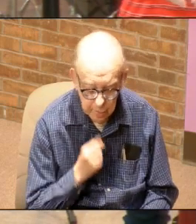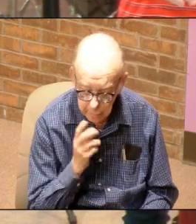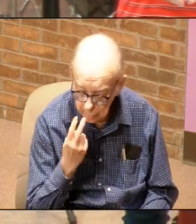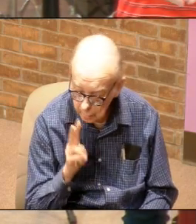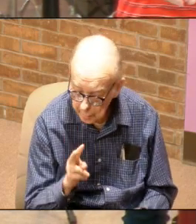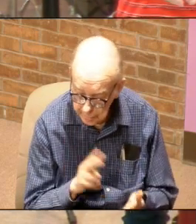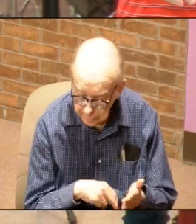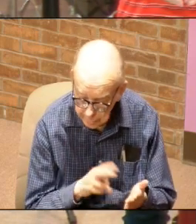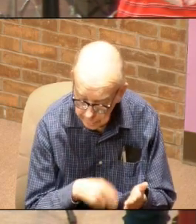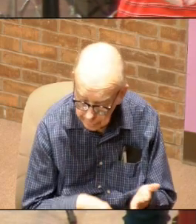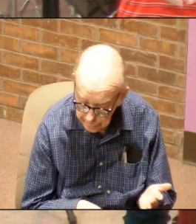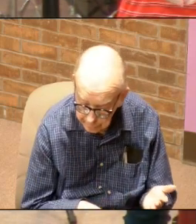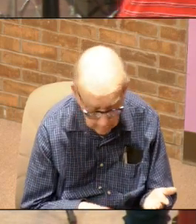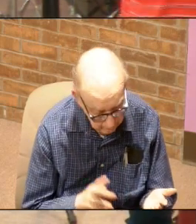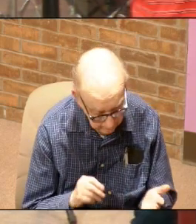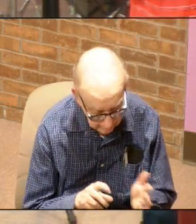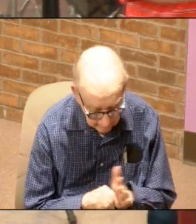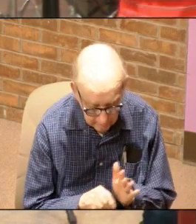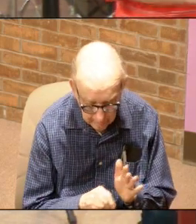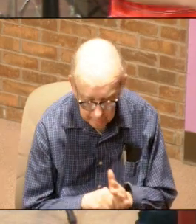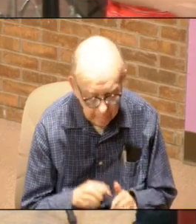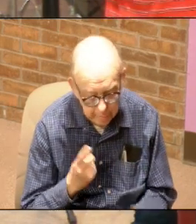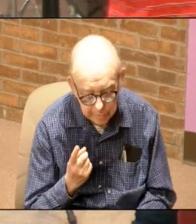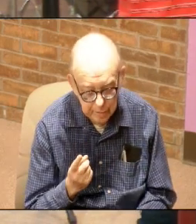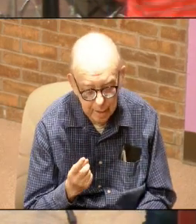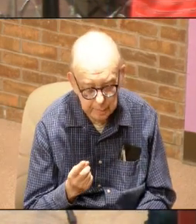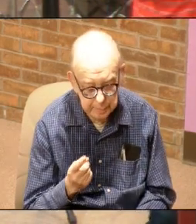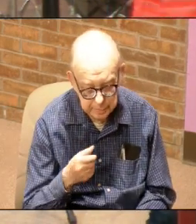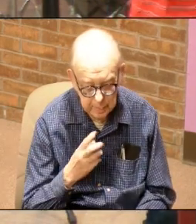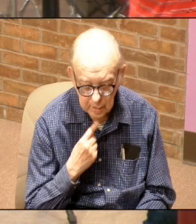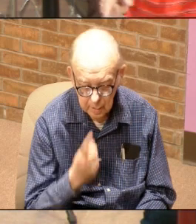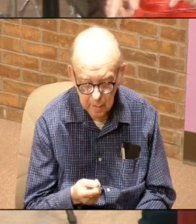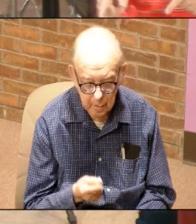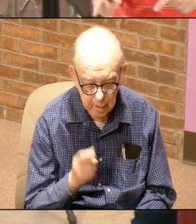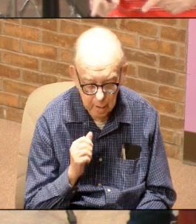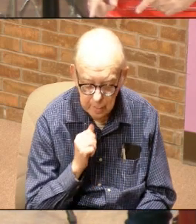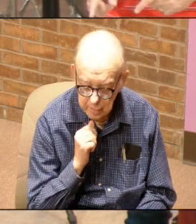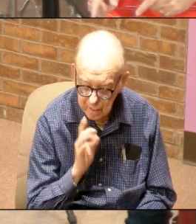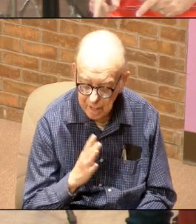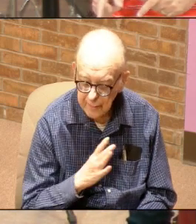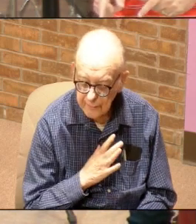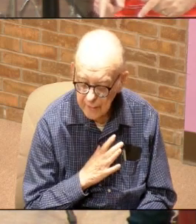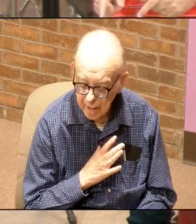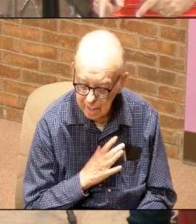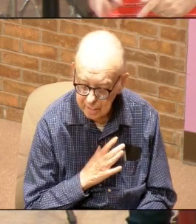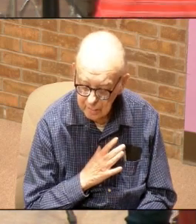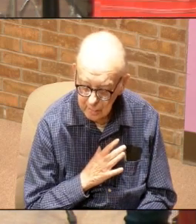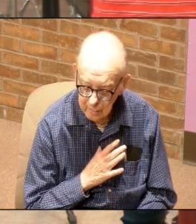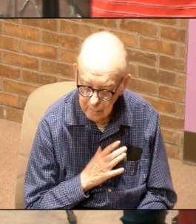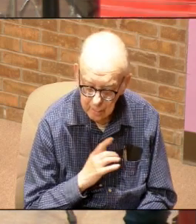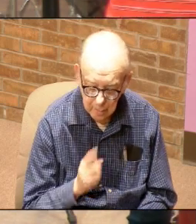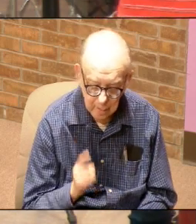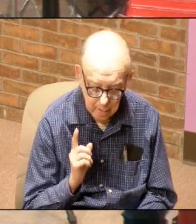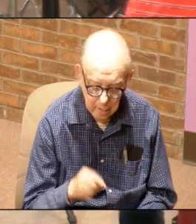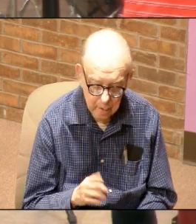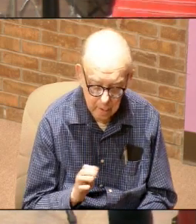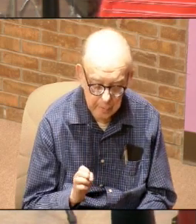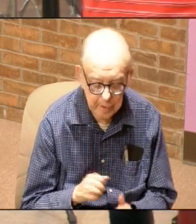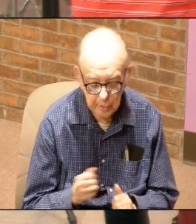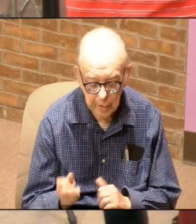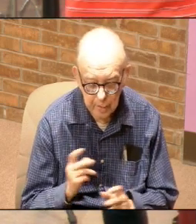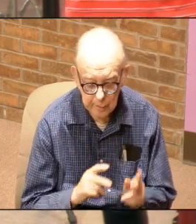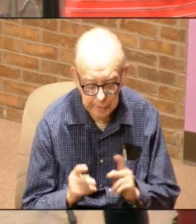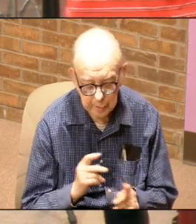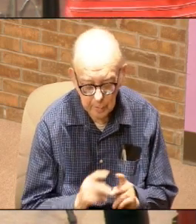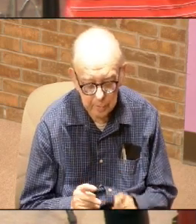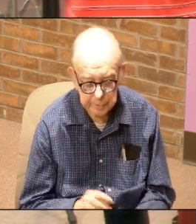scripture. You don't understand. God says you're not fine. You need to be with